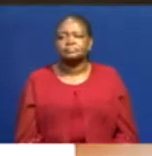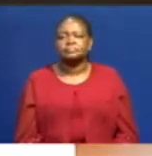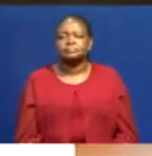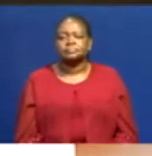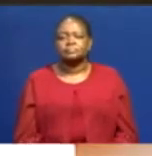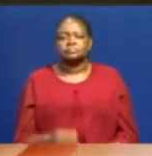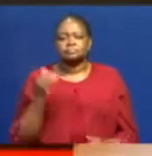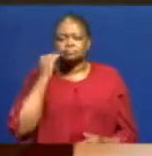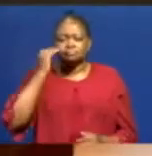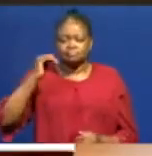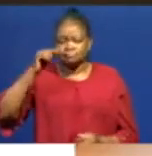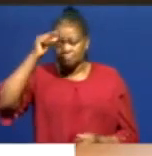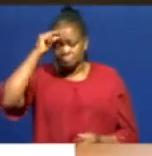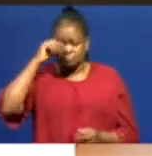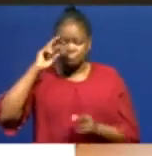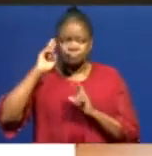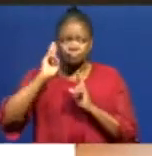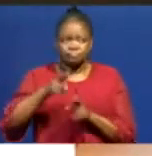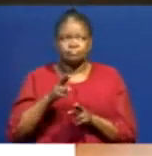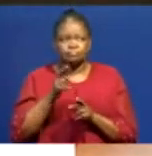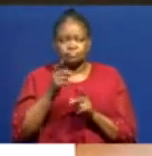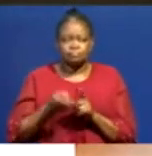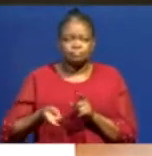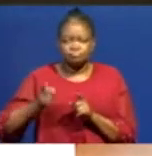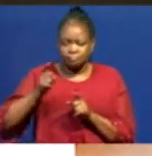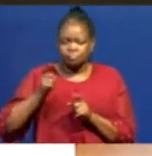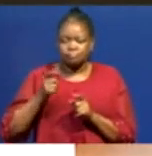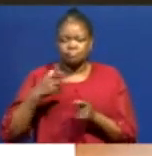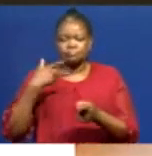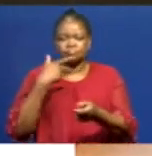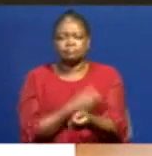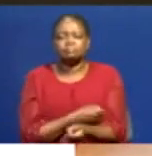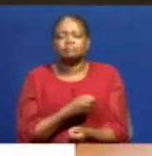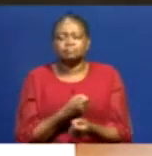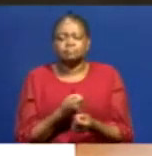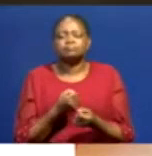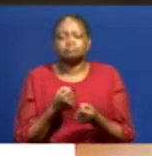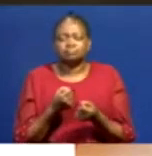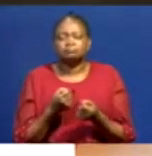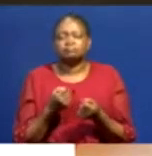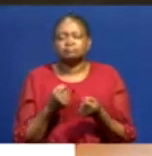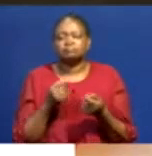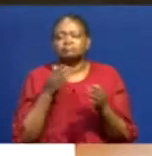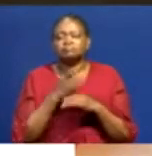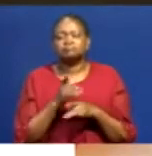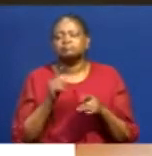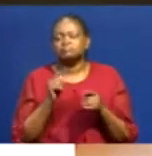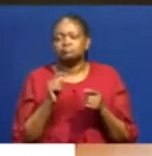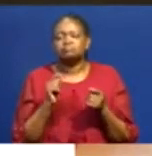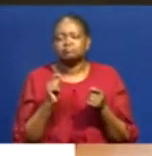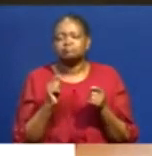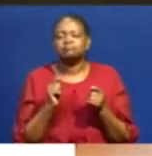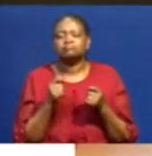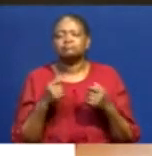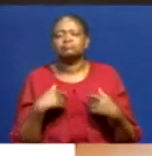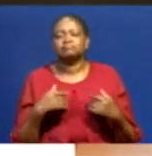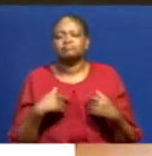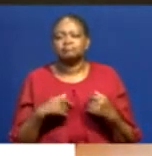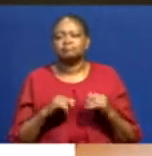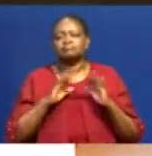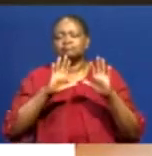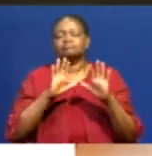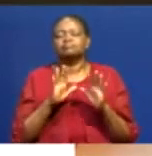Siaya County government is reporting an increase in immunization coverage following the shift to preventive care through community health